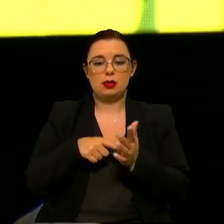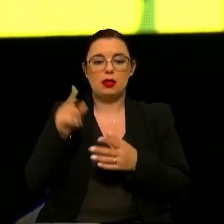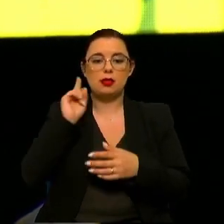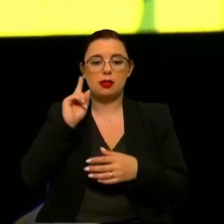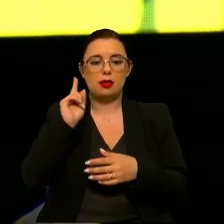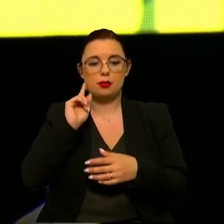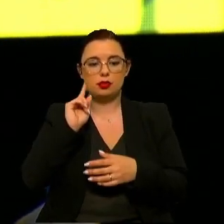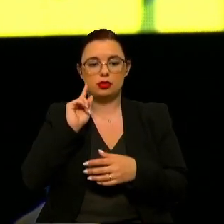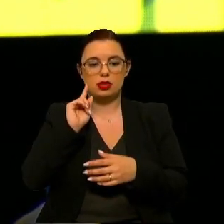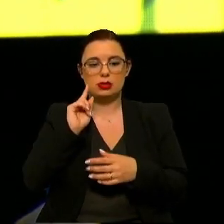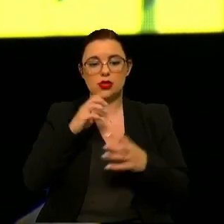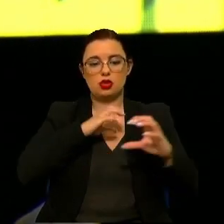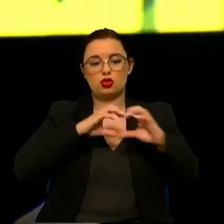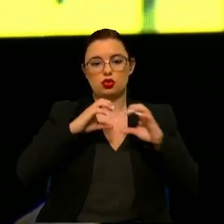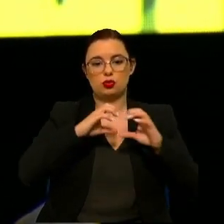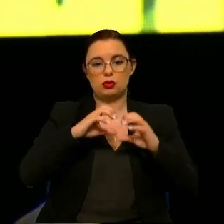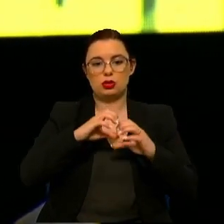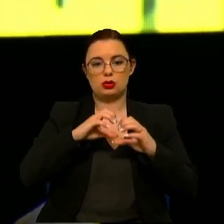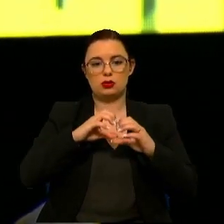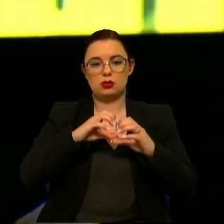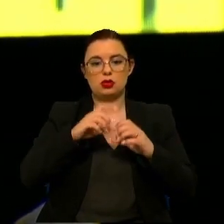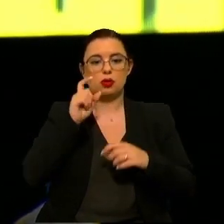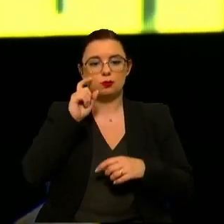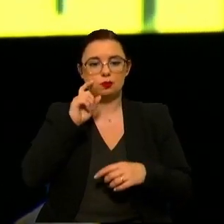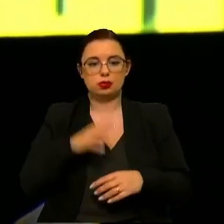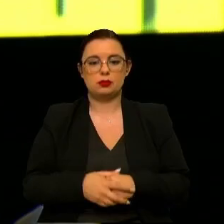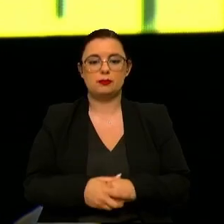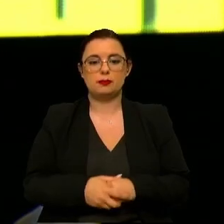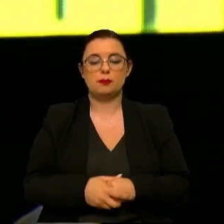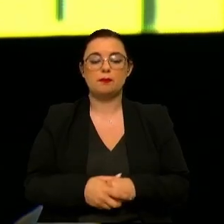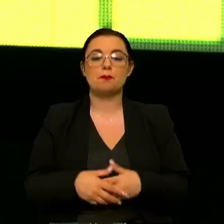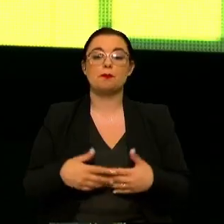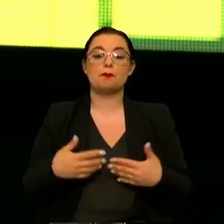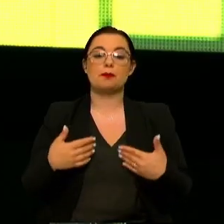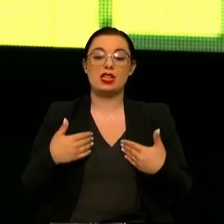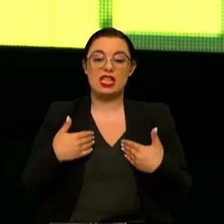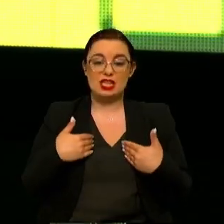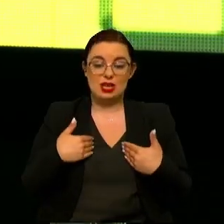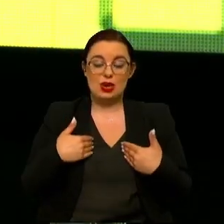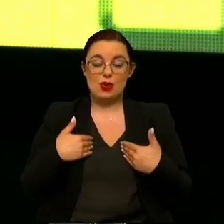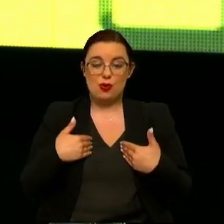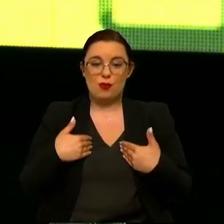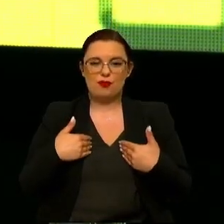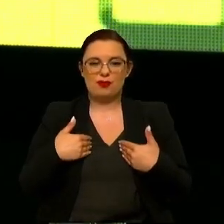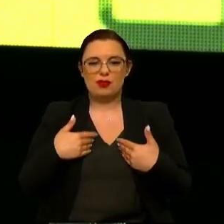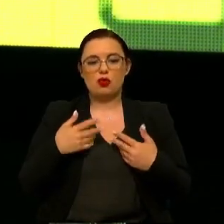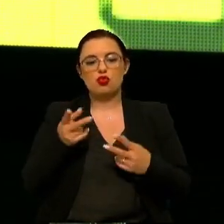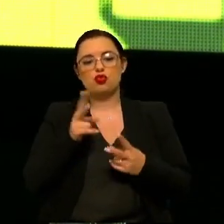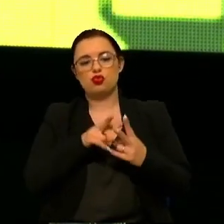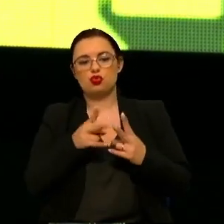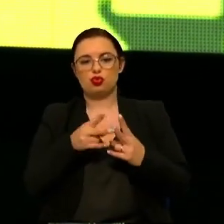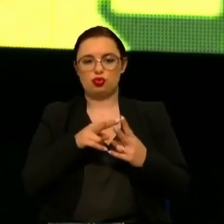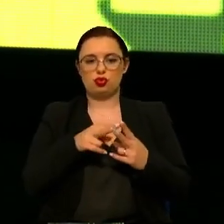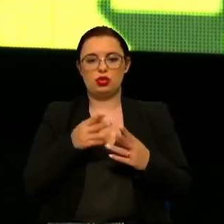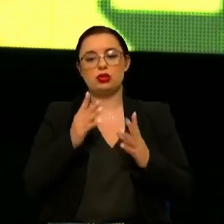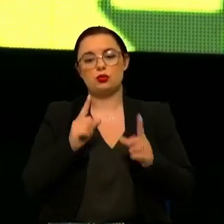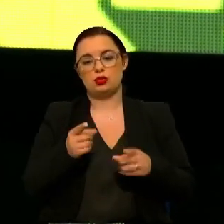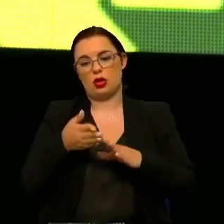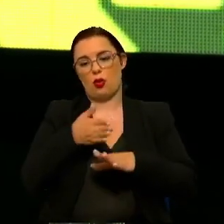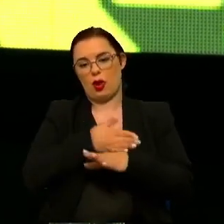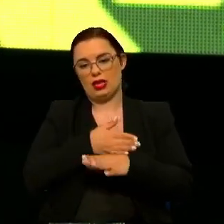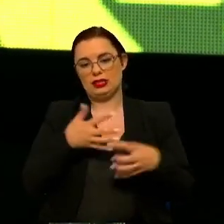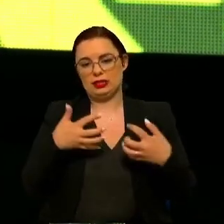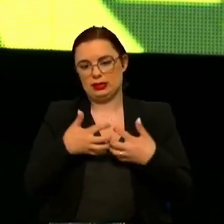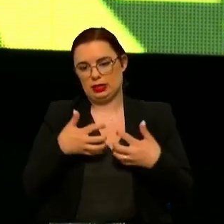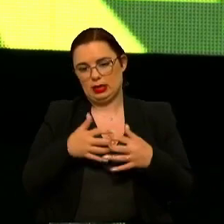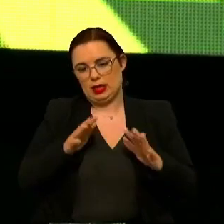ago, has it speeded up the need and the importance of secure communications? Well, both